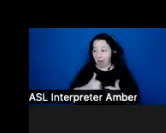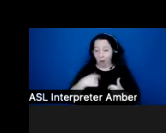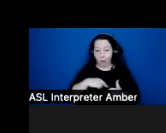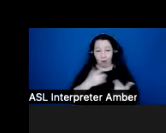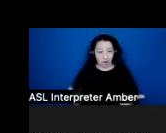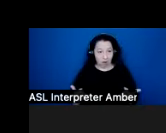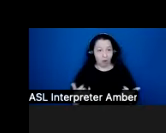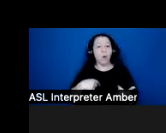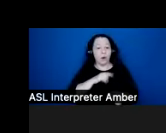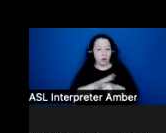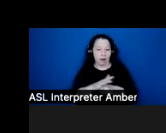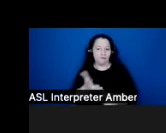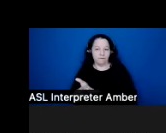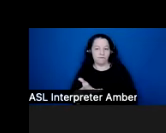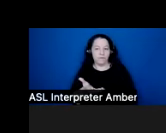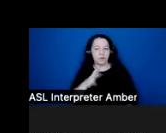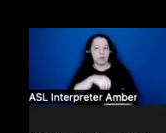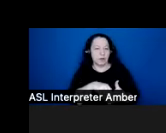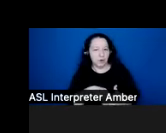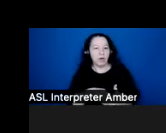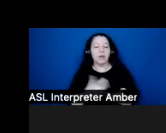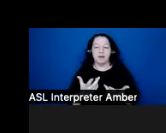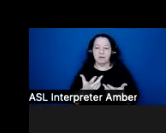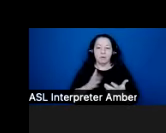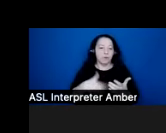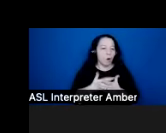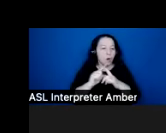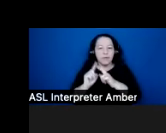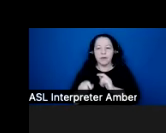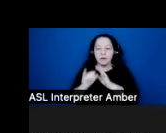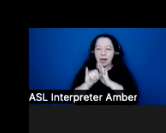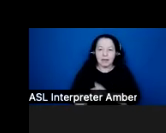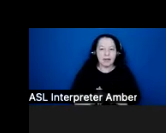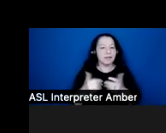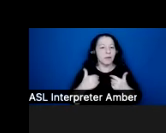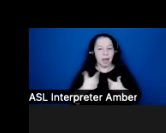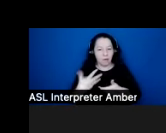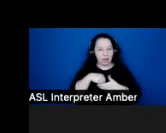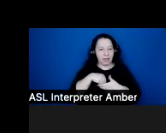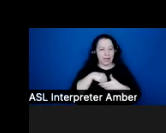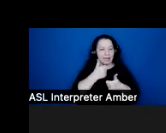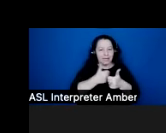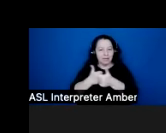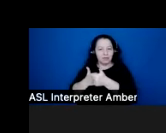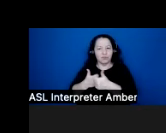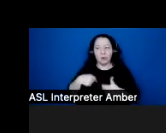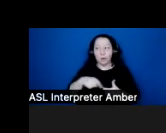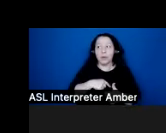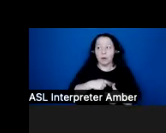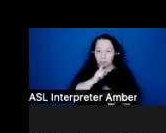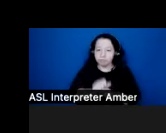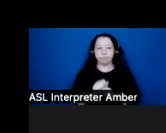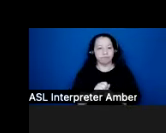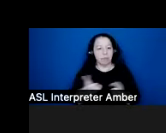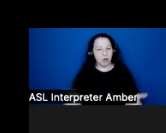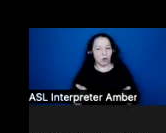to sit at this table with all of our different intersecting identities, right? That we're here. Yeah.